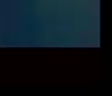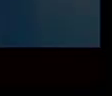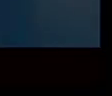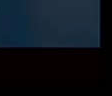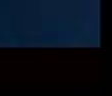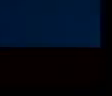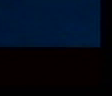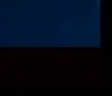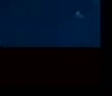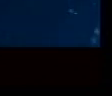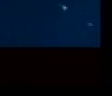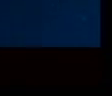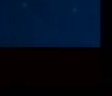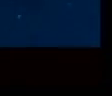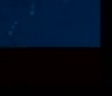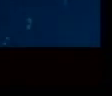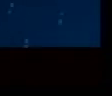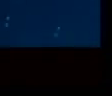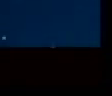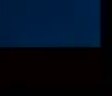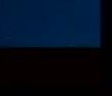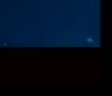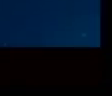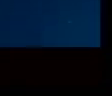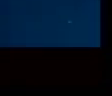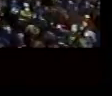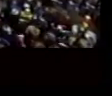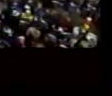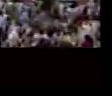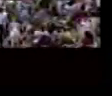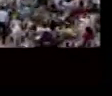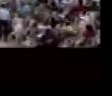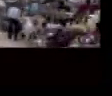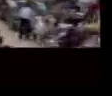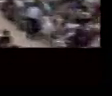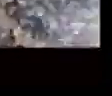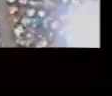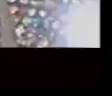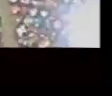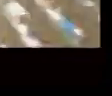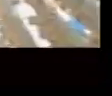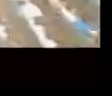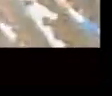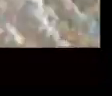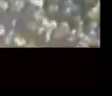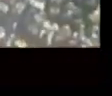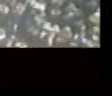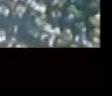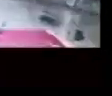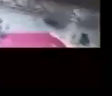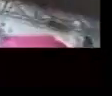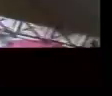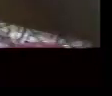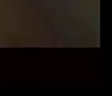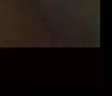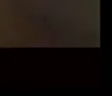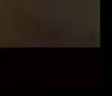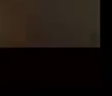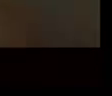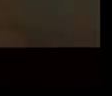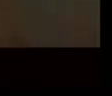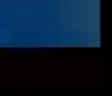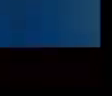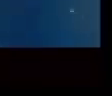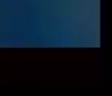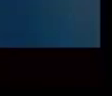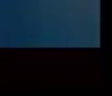And a great multitude gathered as one in multiple locations, physical and